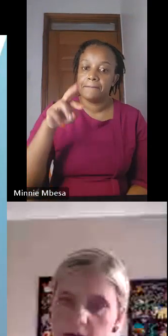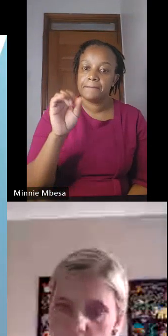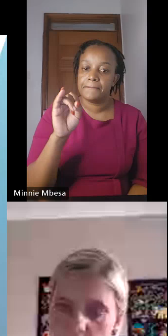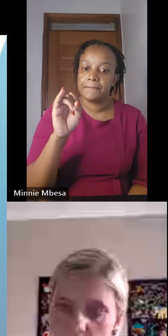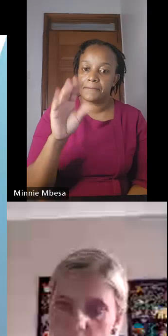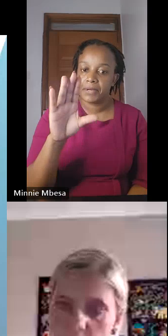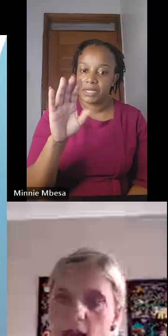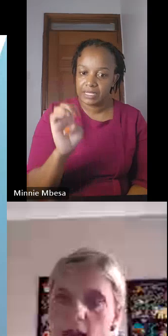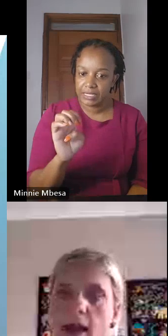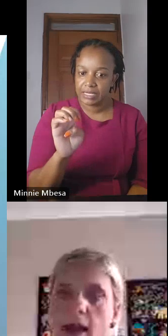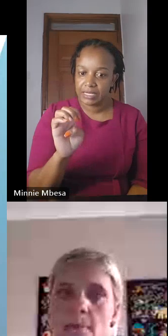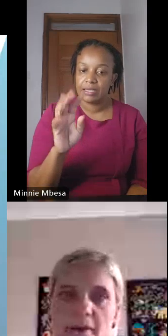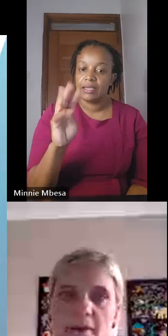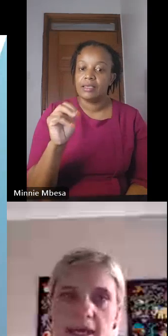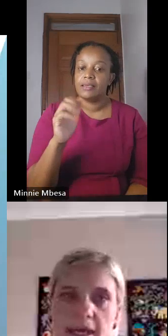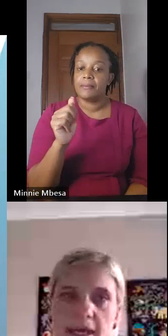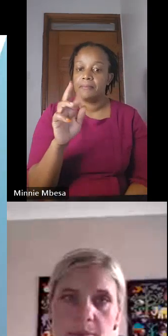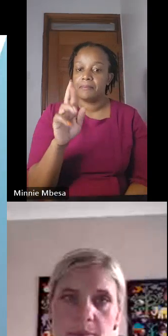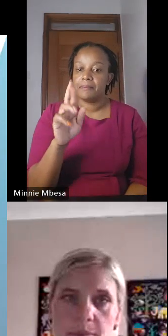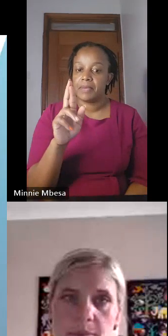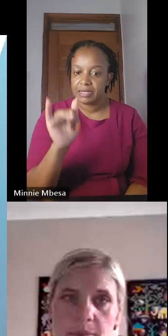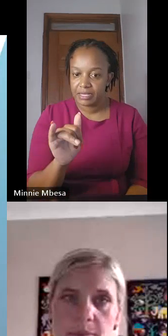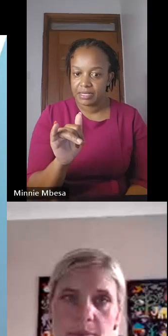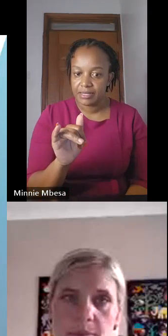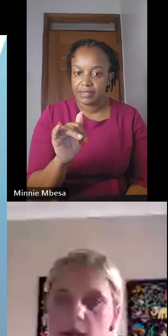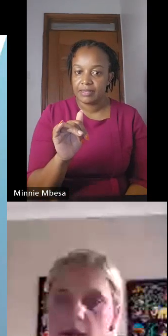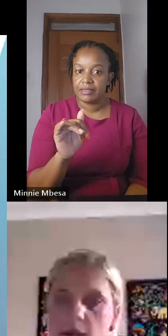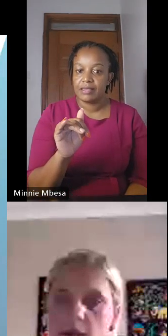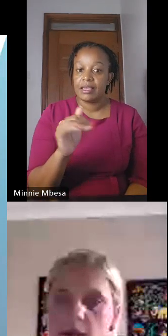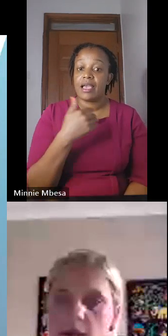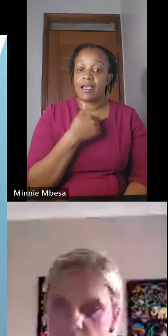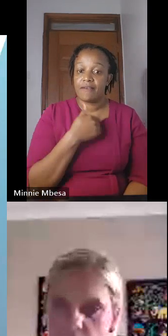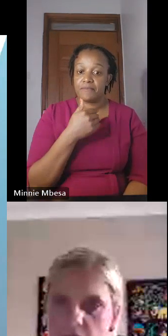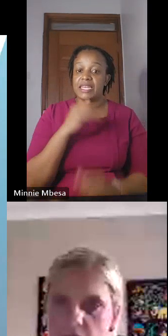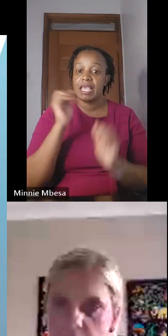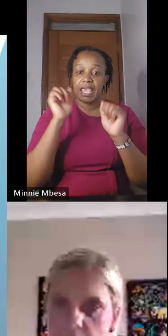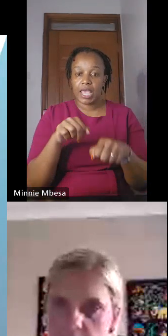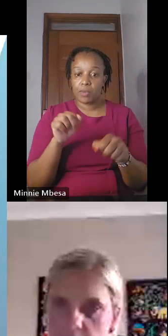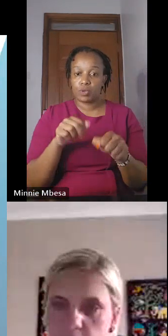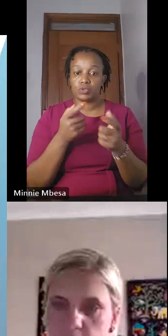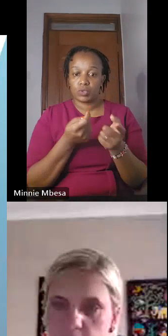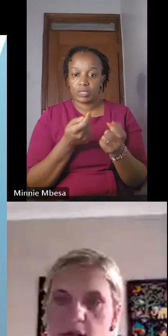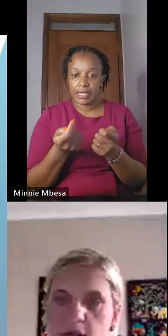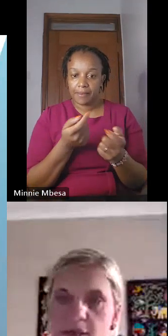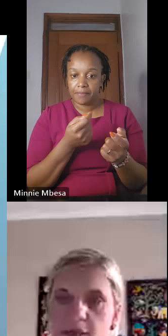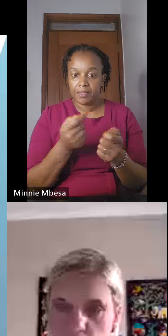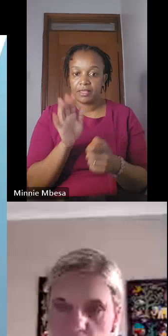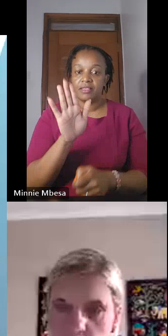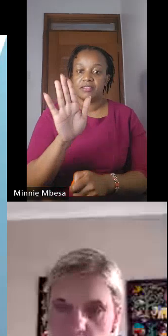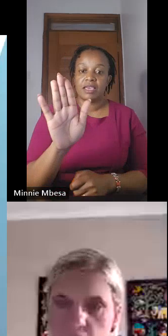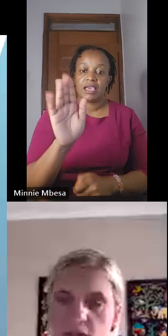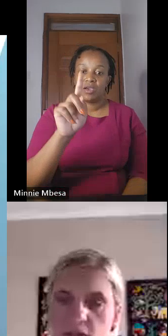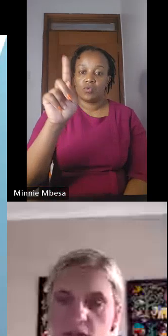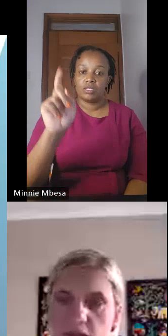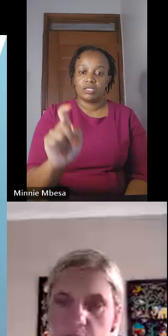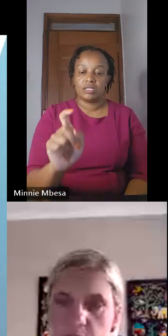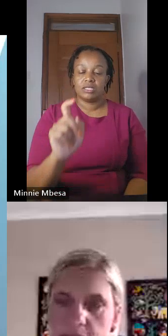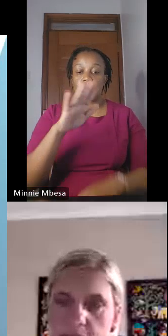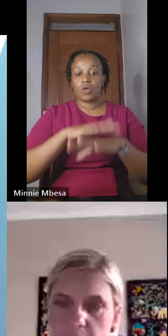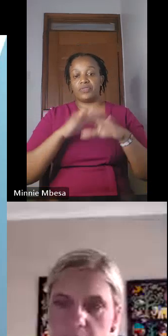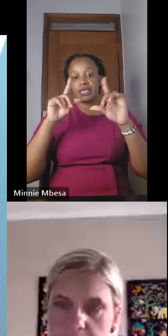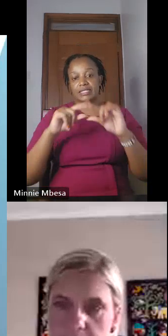and Tagumi have been able to type their question into the chat box